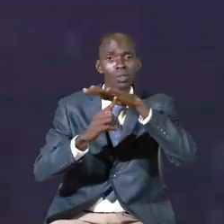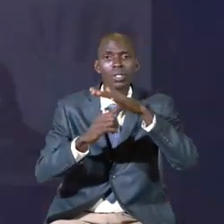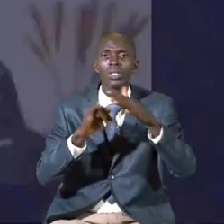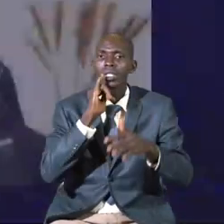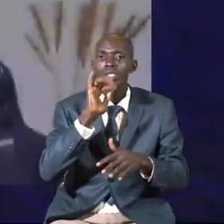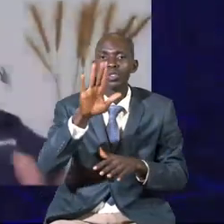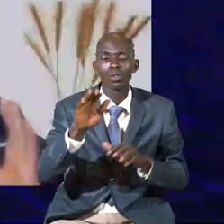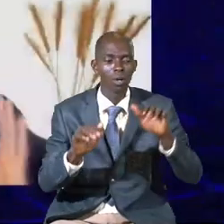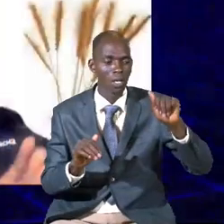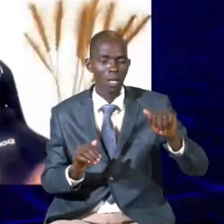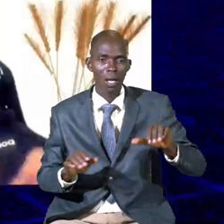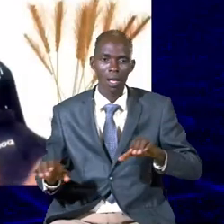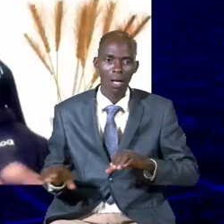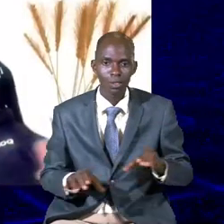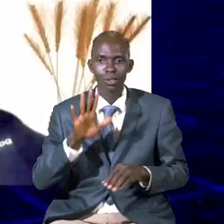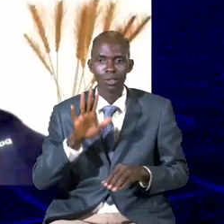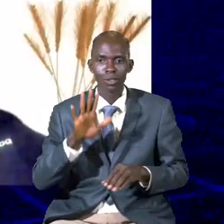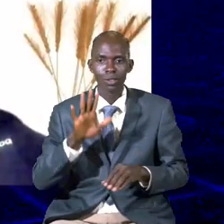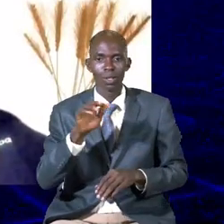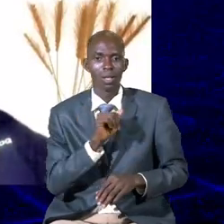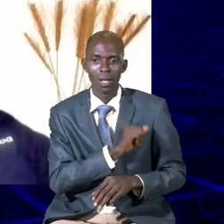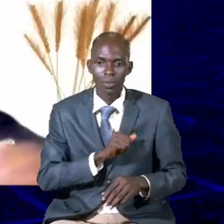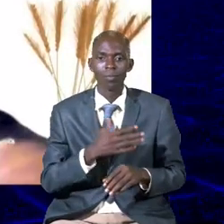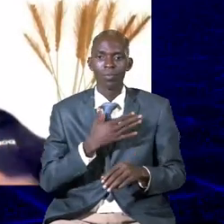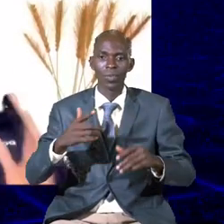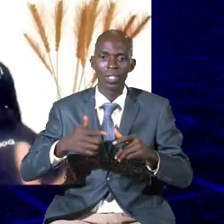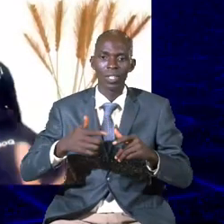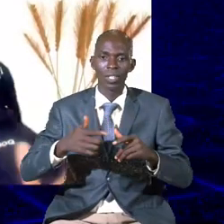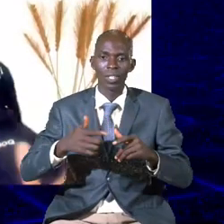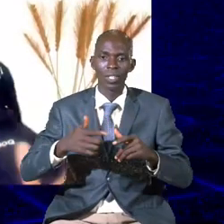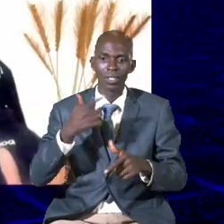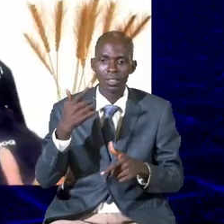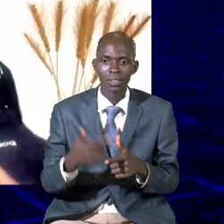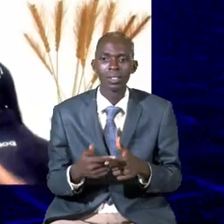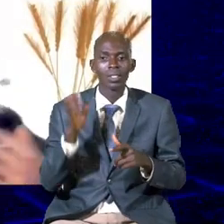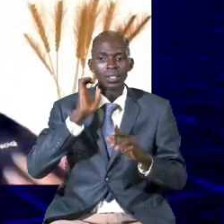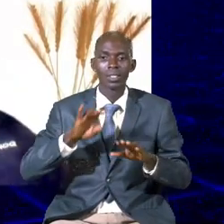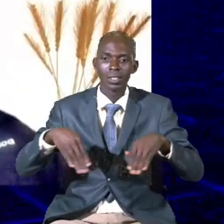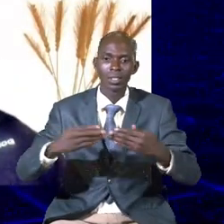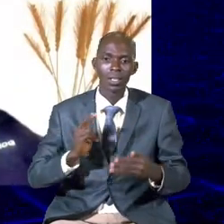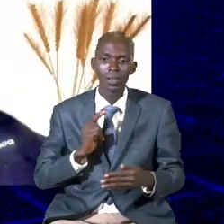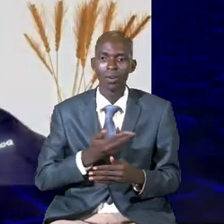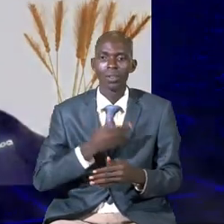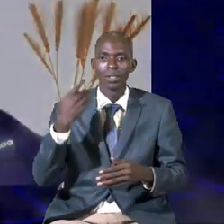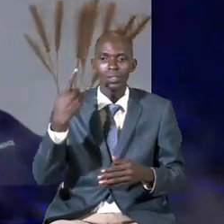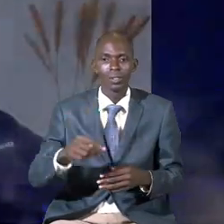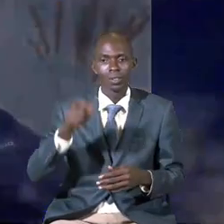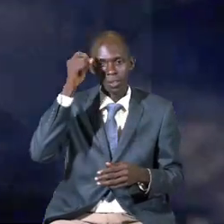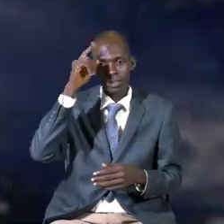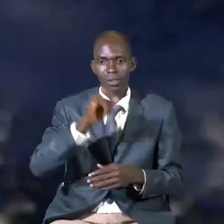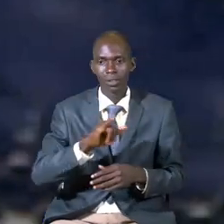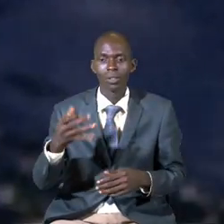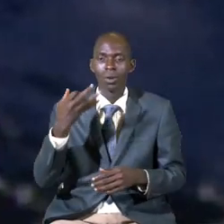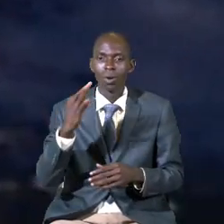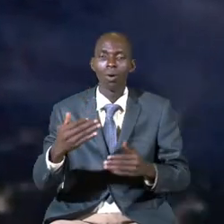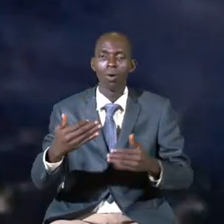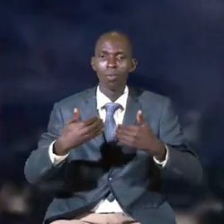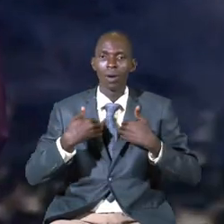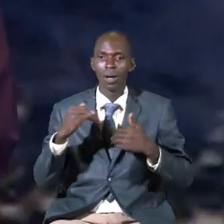urge it's the attitude and then he grants us the understanding of having